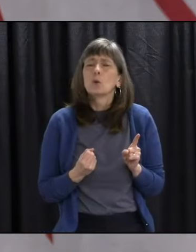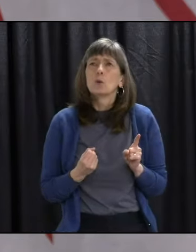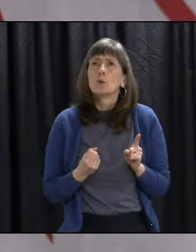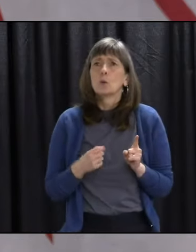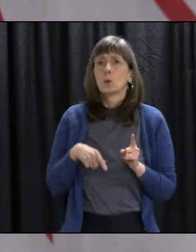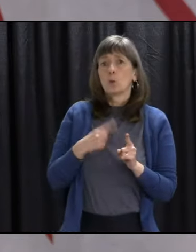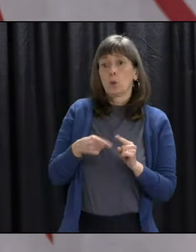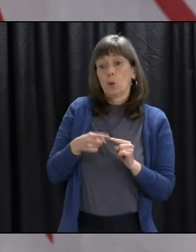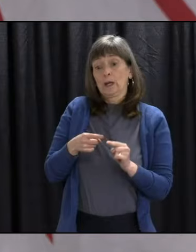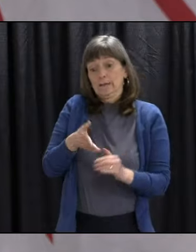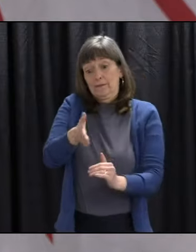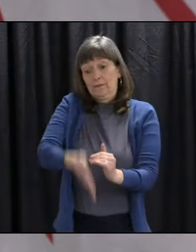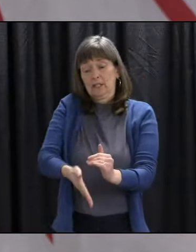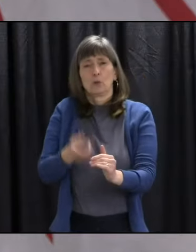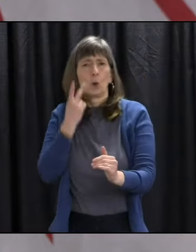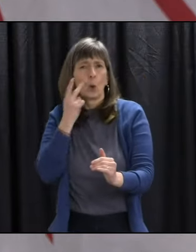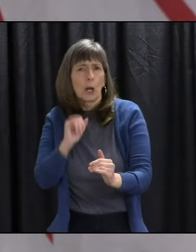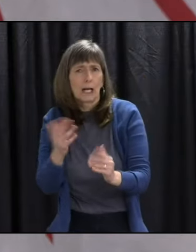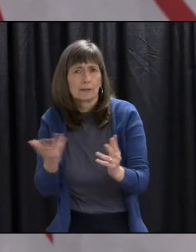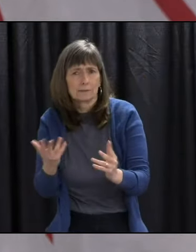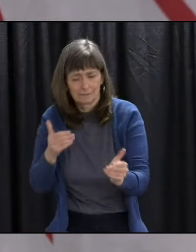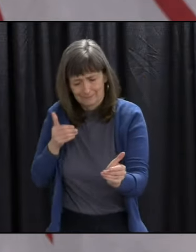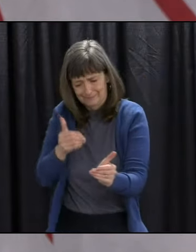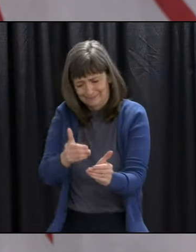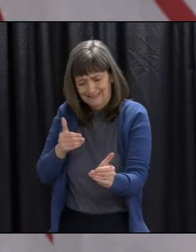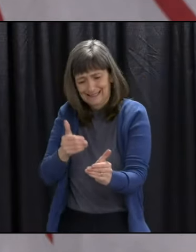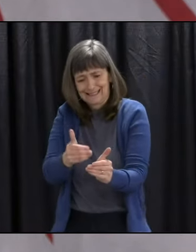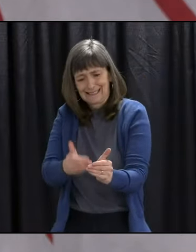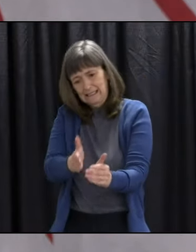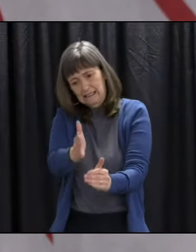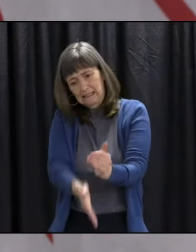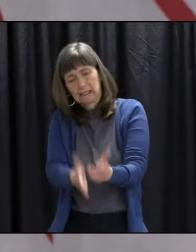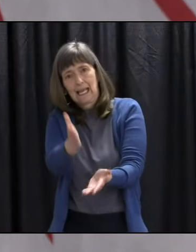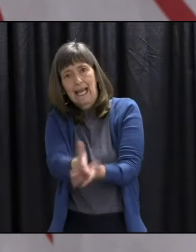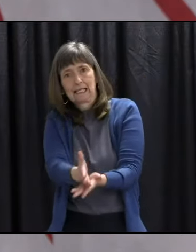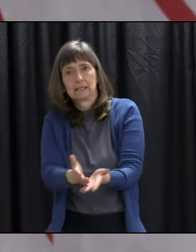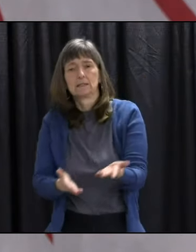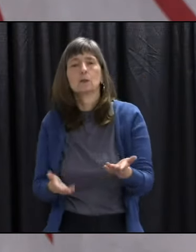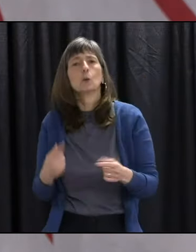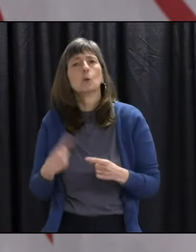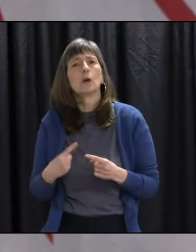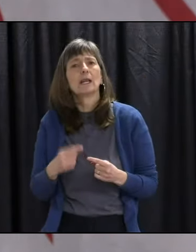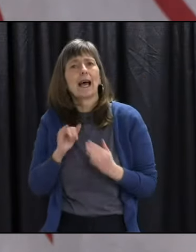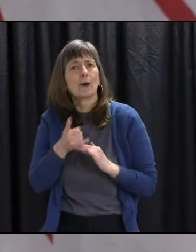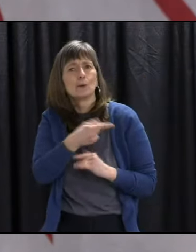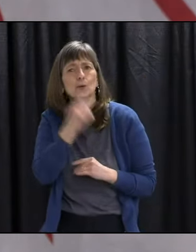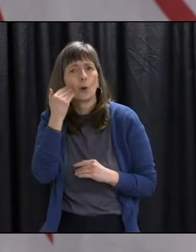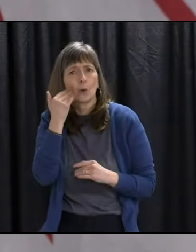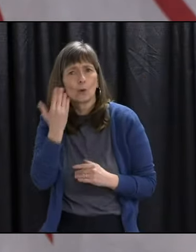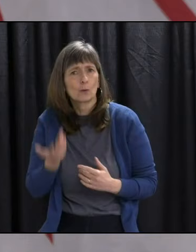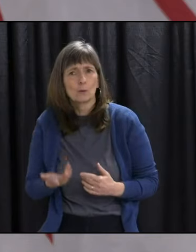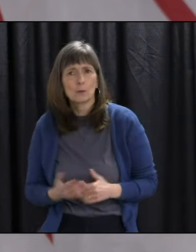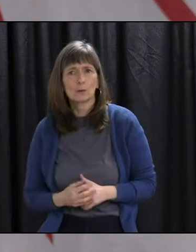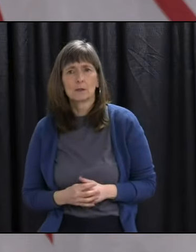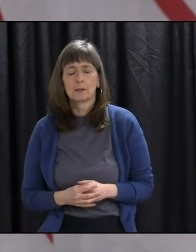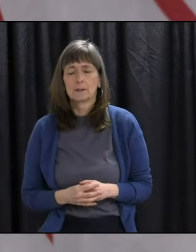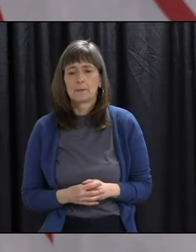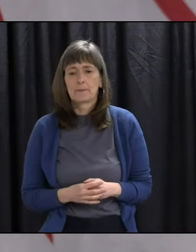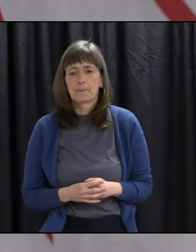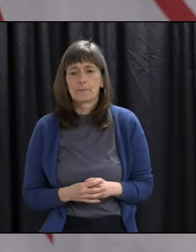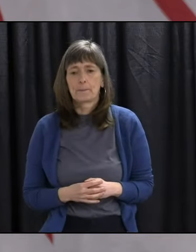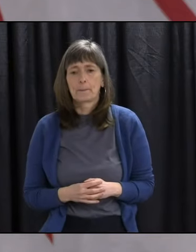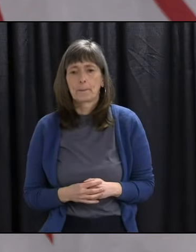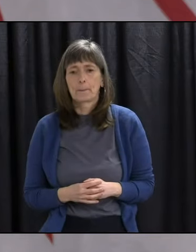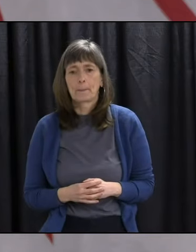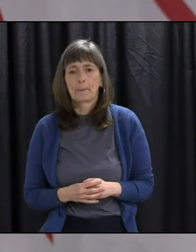looking for? What will tell you that we are in the downswing and that things are in fact improving and we can start to lift some of these